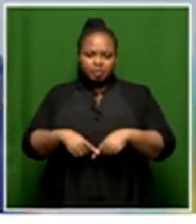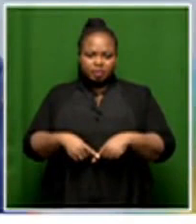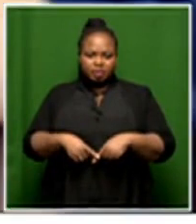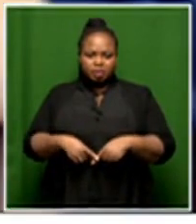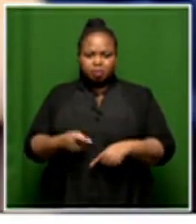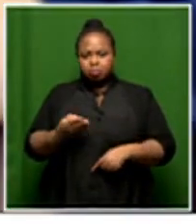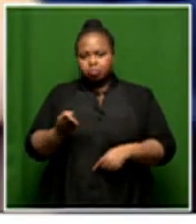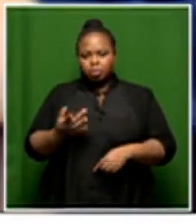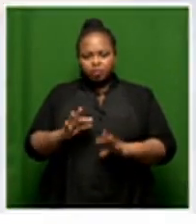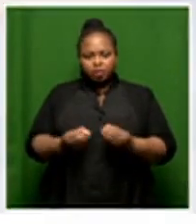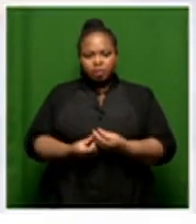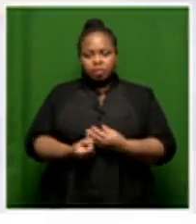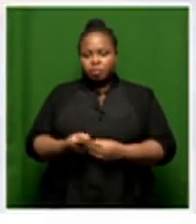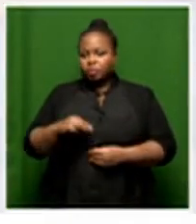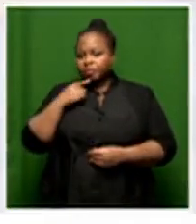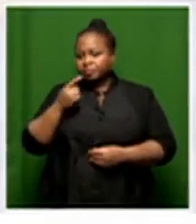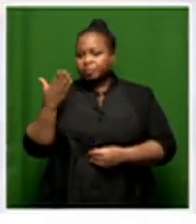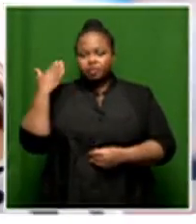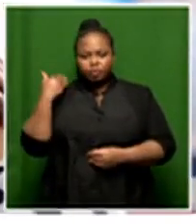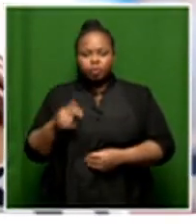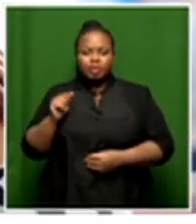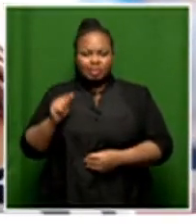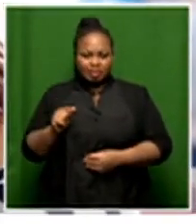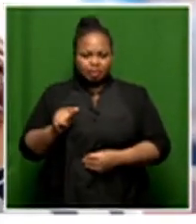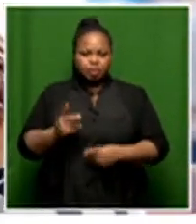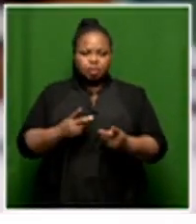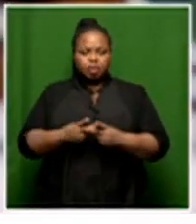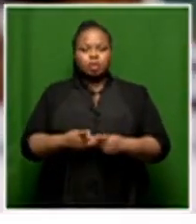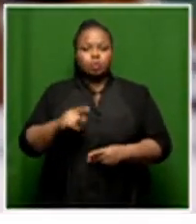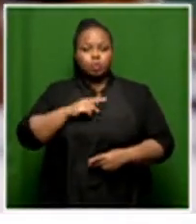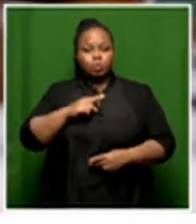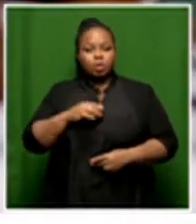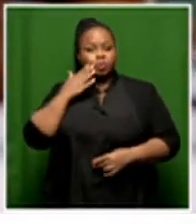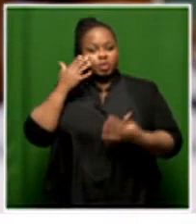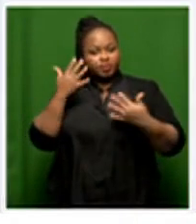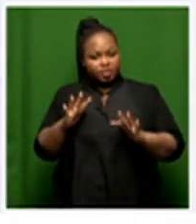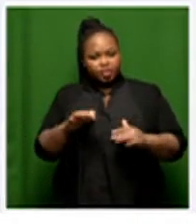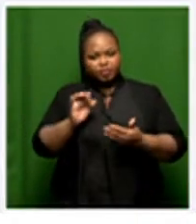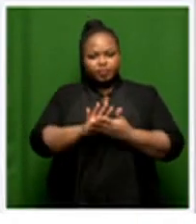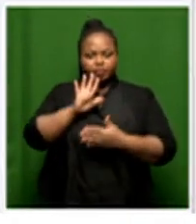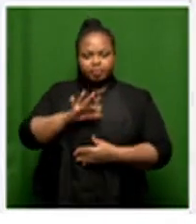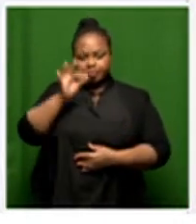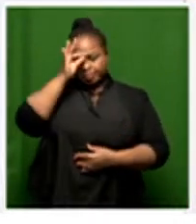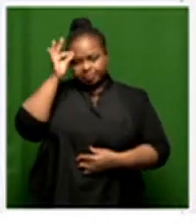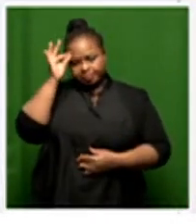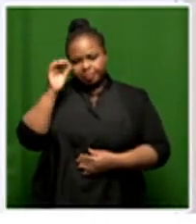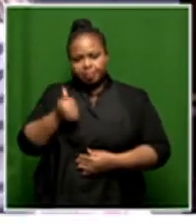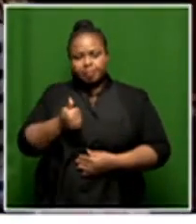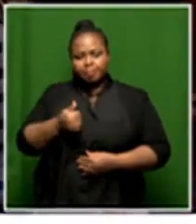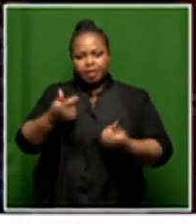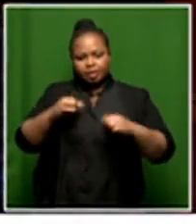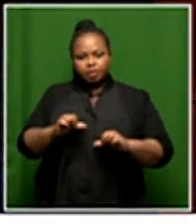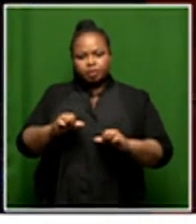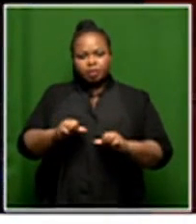them. And as mentioned before, they're incentivized to do so because upon completion of their 15 minutes of maths, they enter this